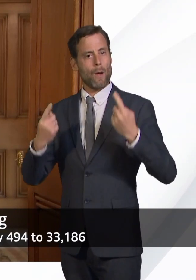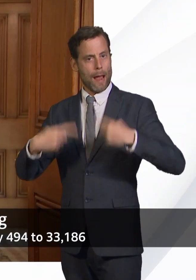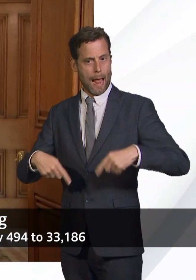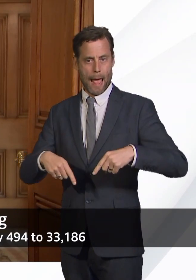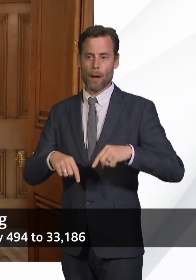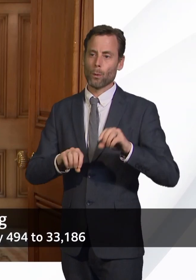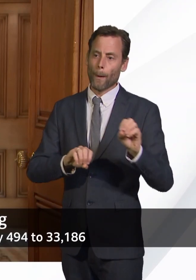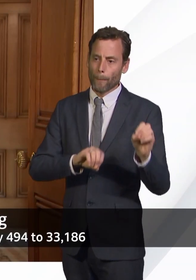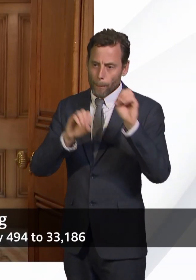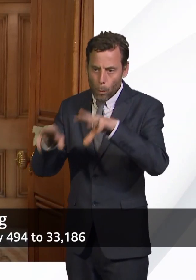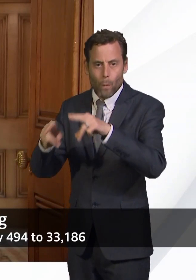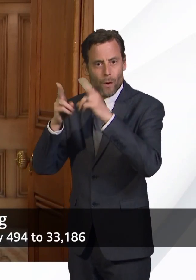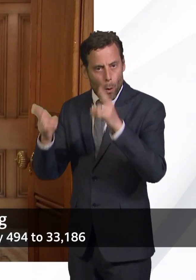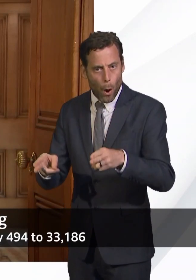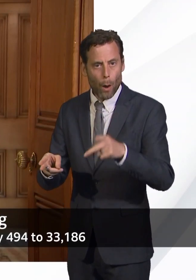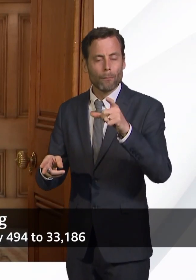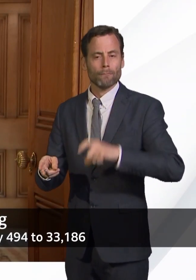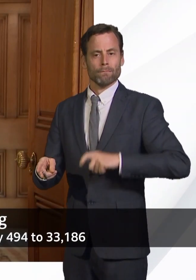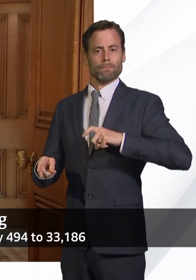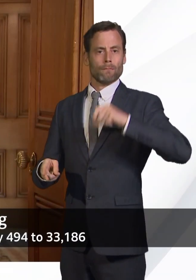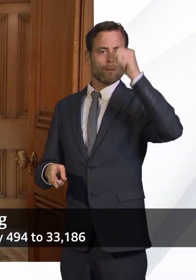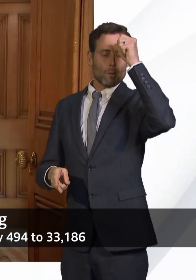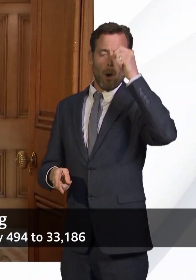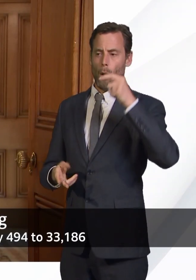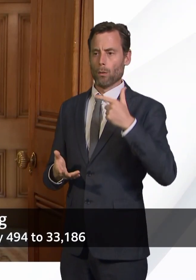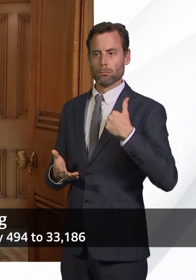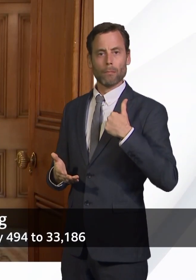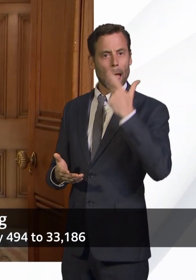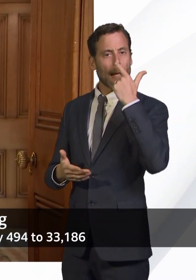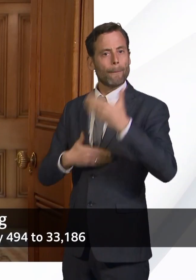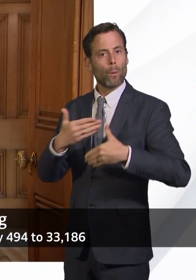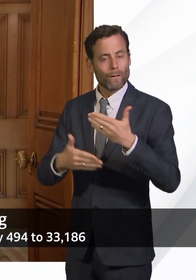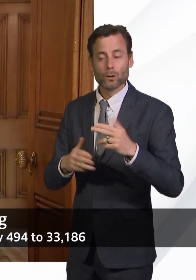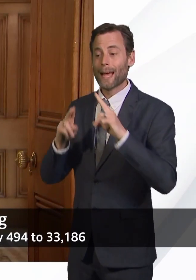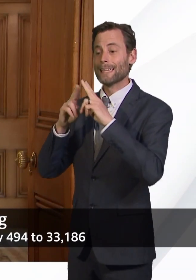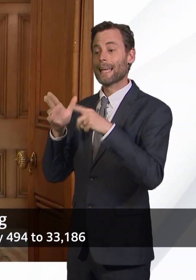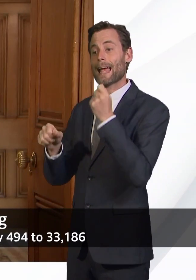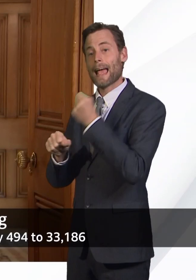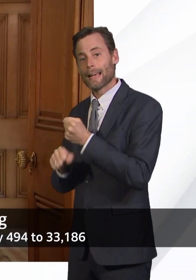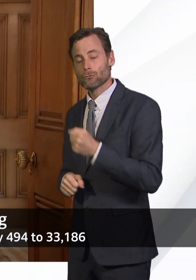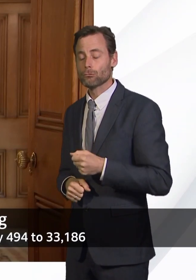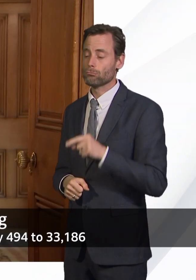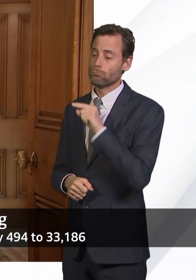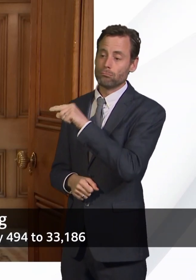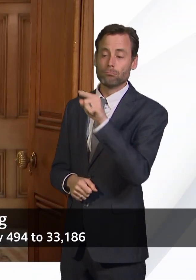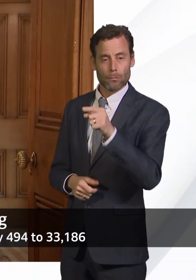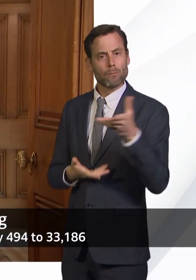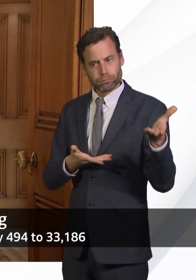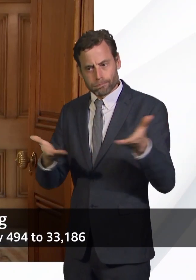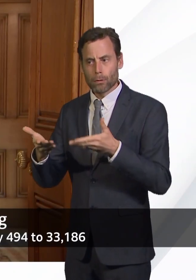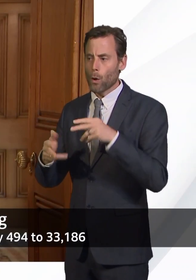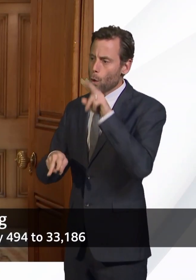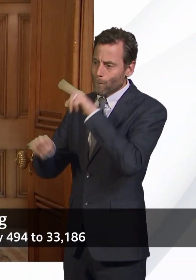to their lives. So from today, estate agents' offices can reopen, viewings,